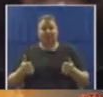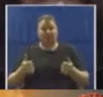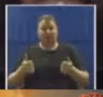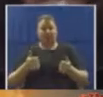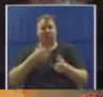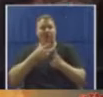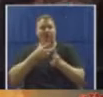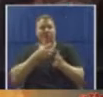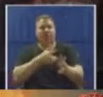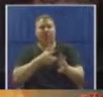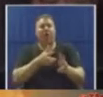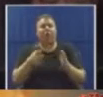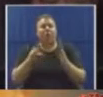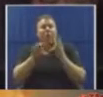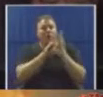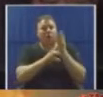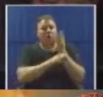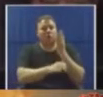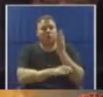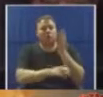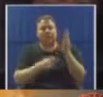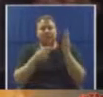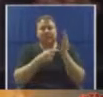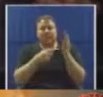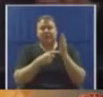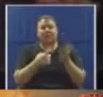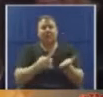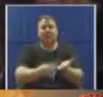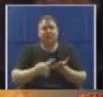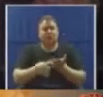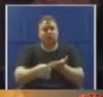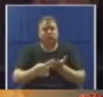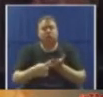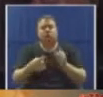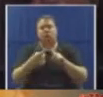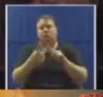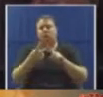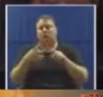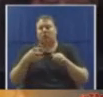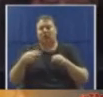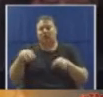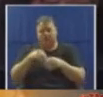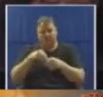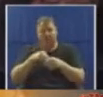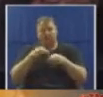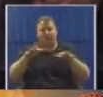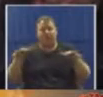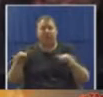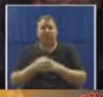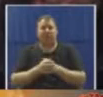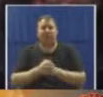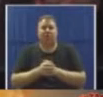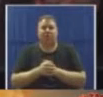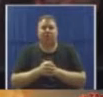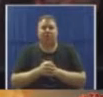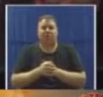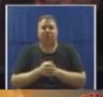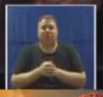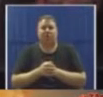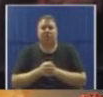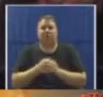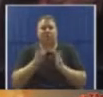Constitution. After all the consultation, the negotiations with stakeholders, to finally bring